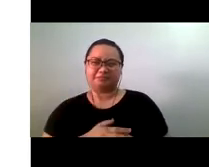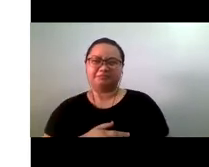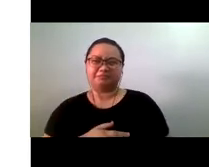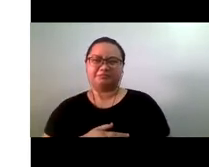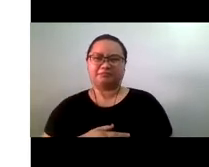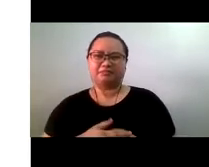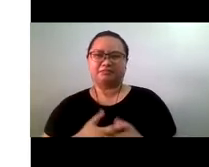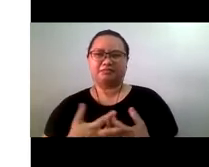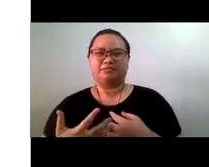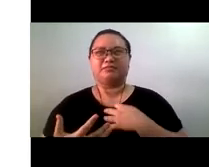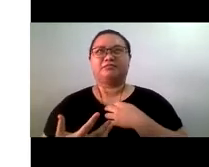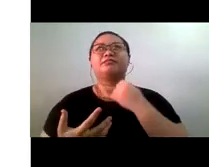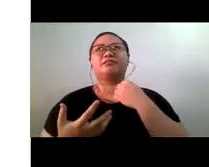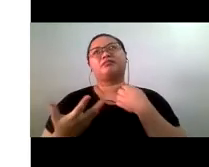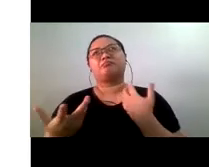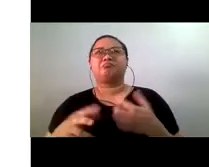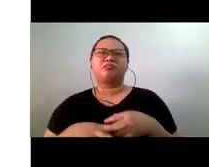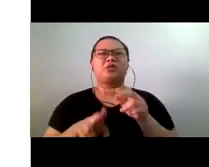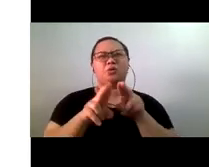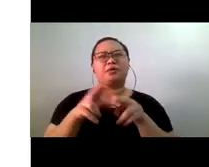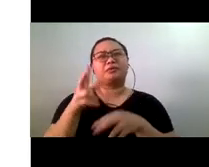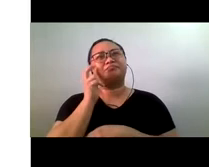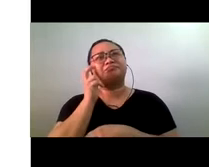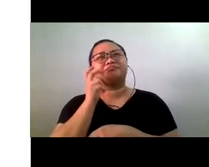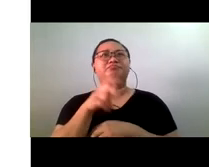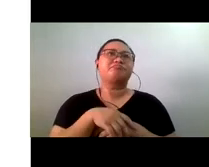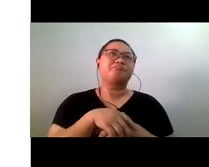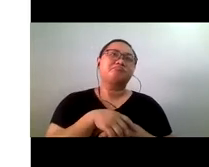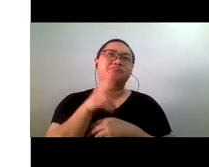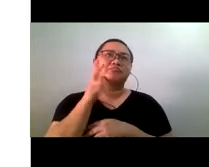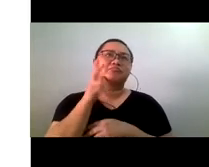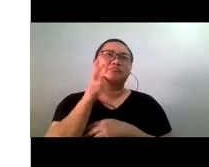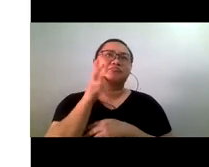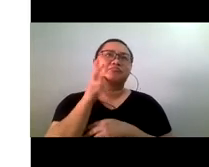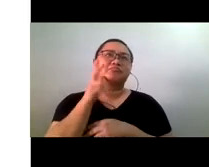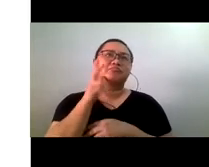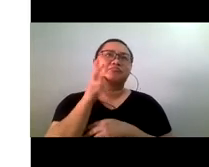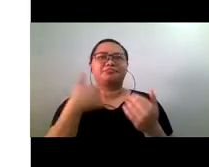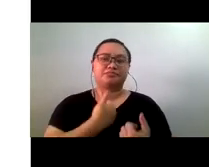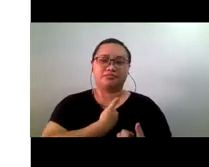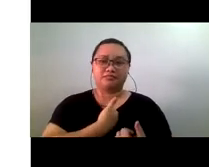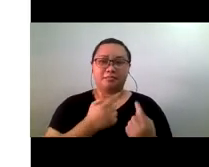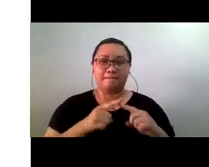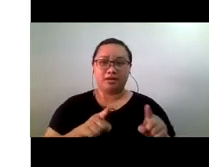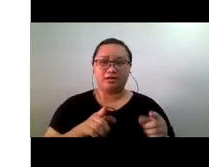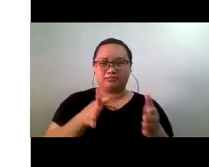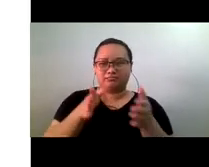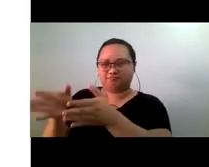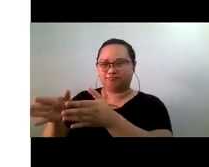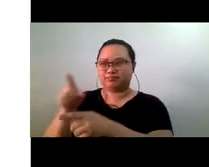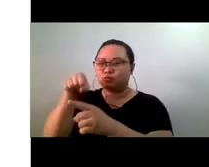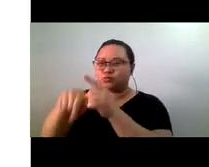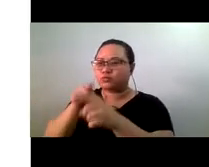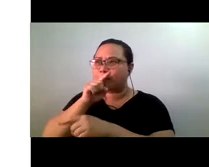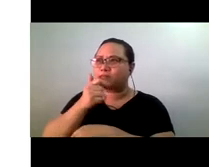just focus on myself. But when I genuinely listen to someone, then I focus on that other person. And let